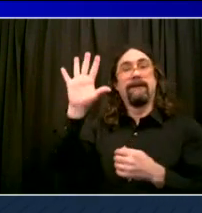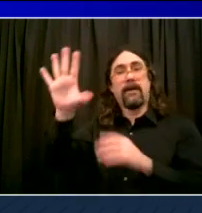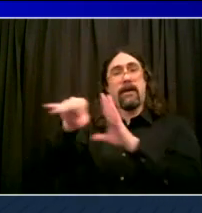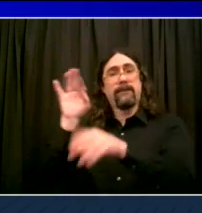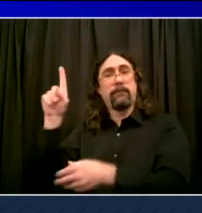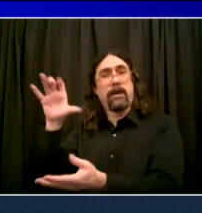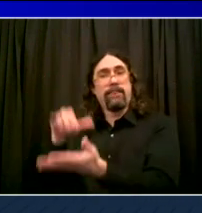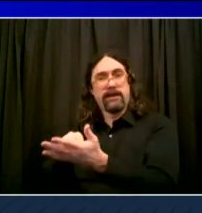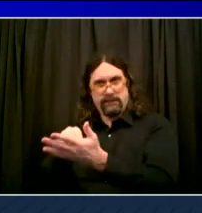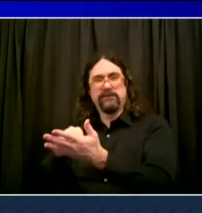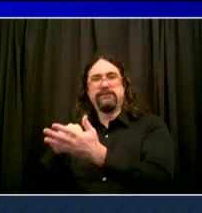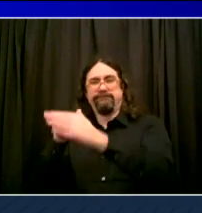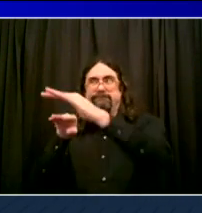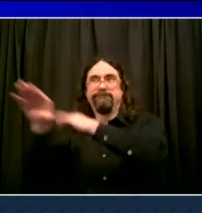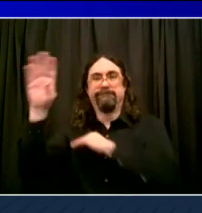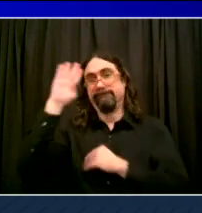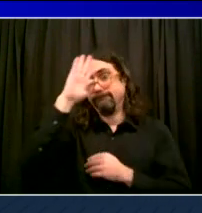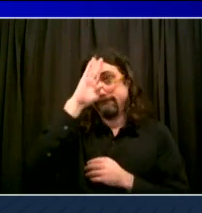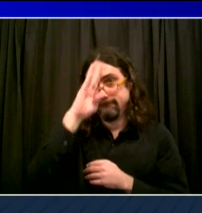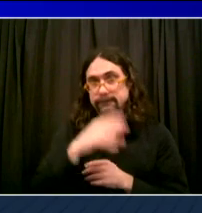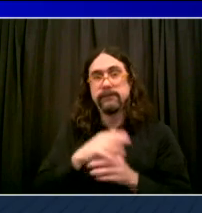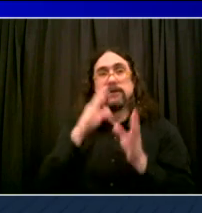7-day average. That number today,